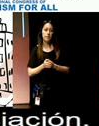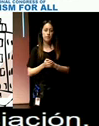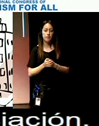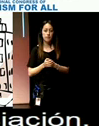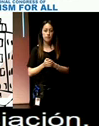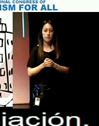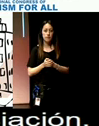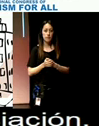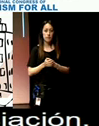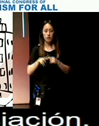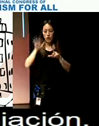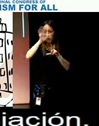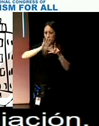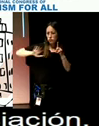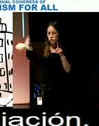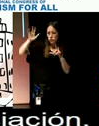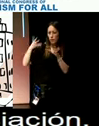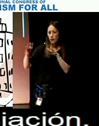most of the